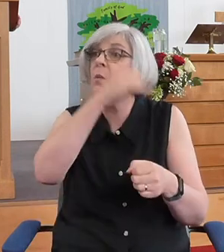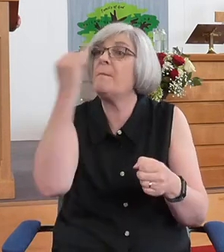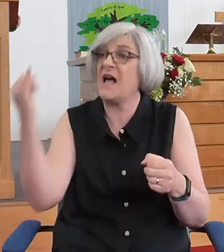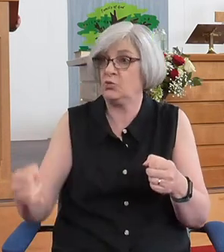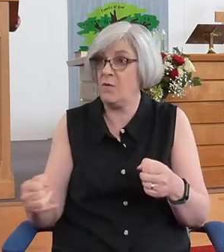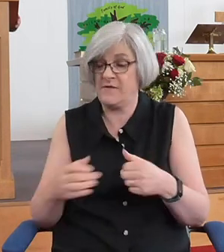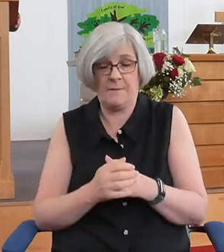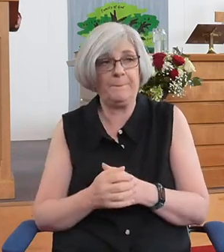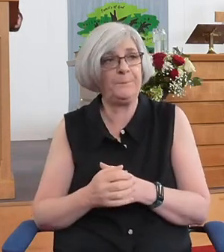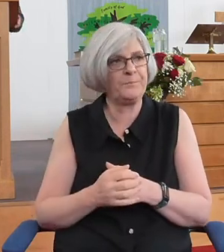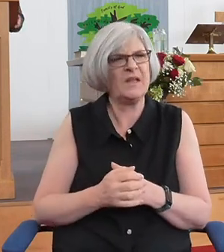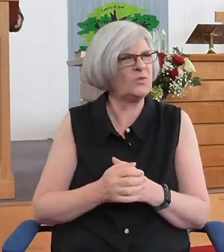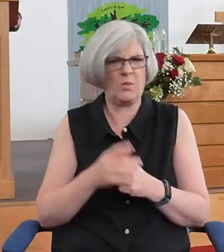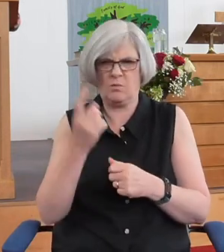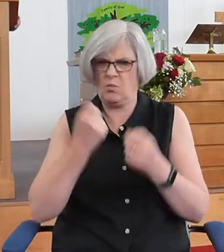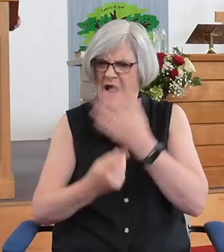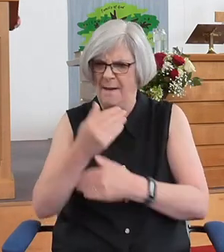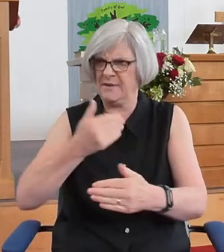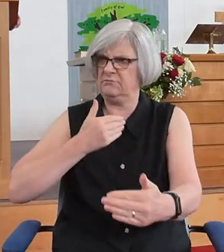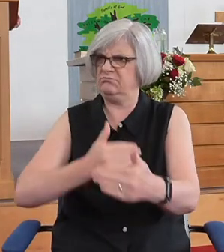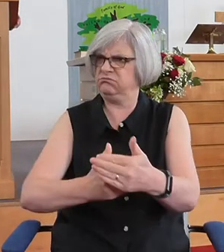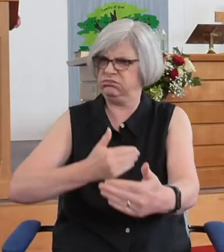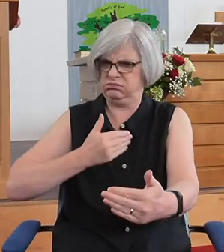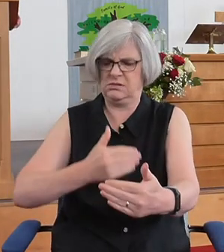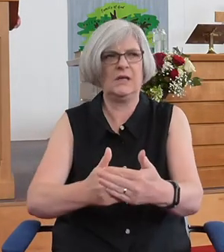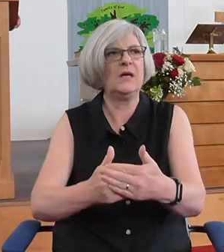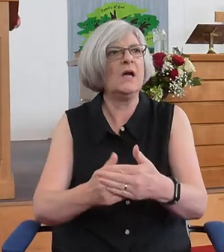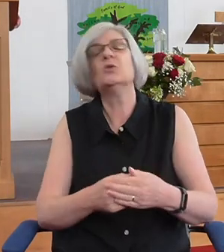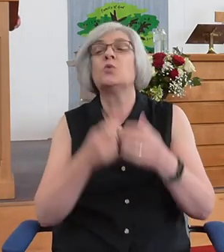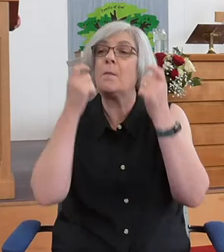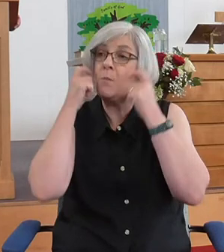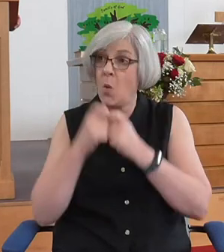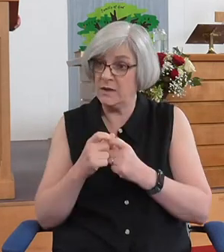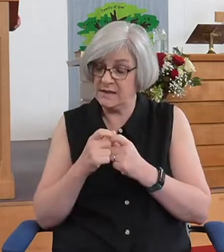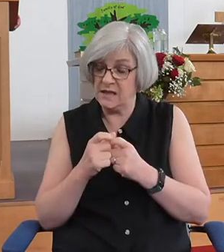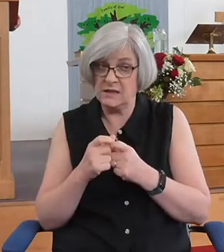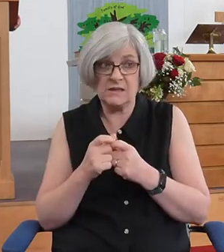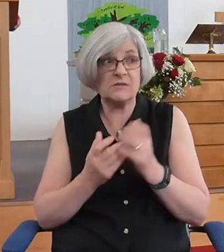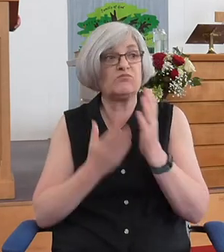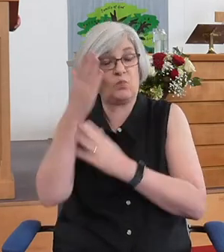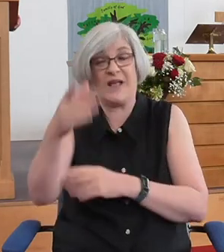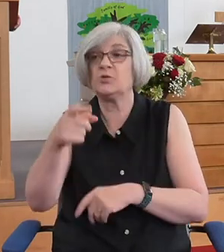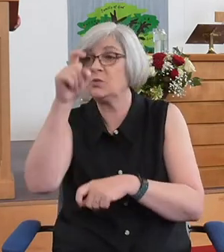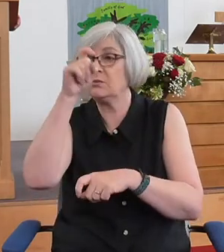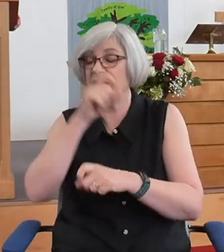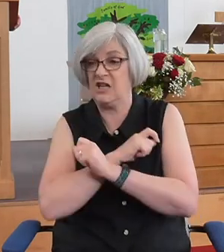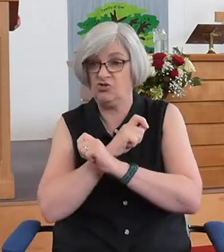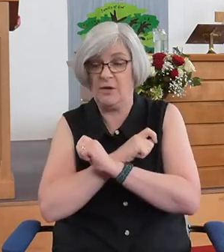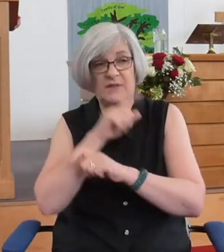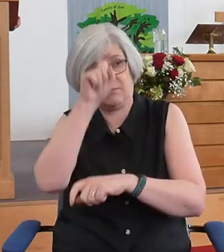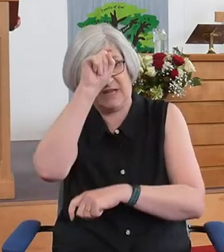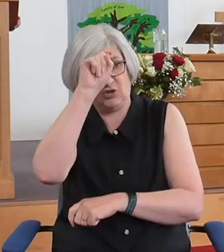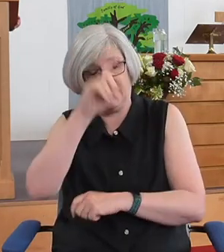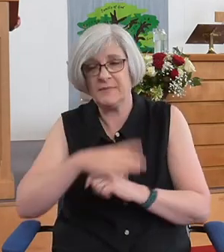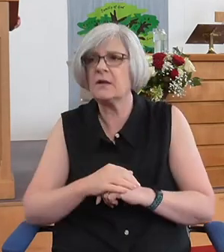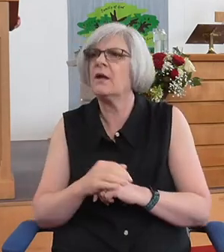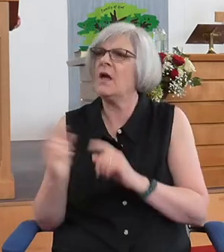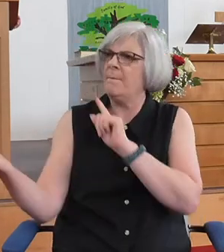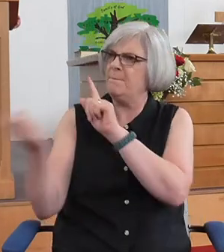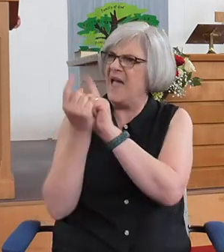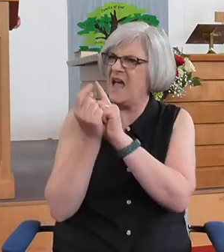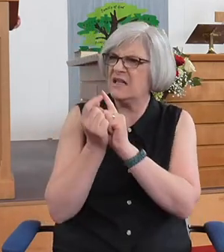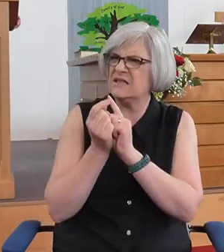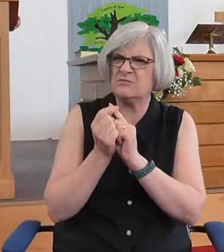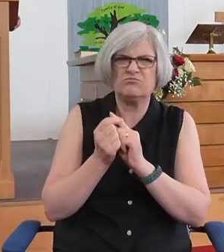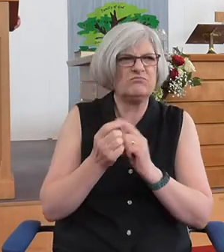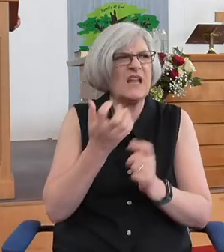between? After his calling, Moses and Aaron went to Egypt, met the elders of Israel, and